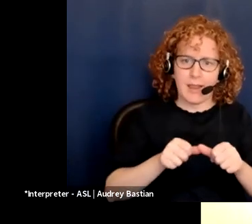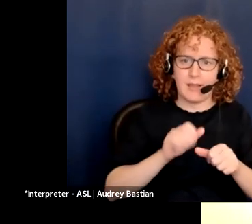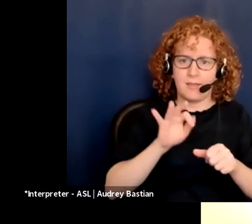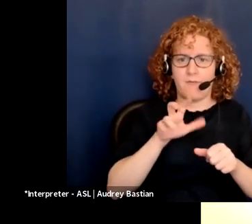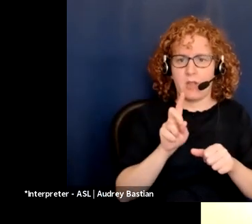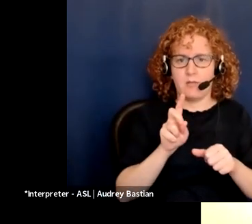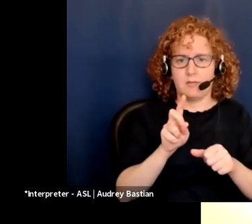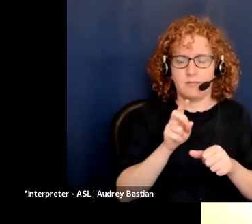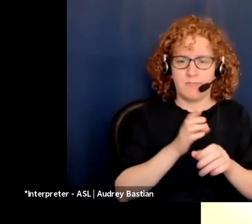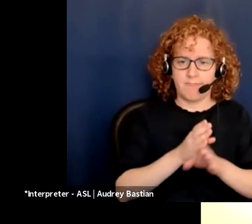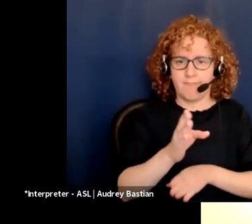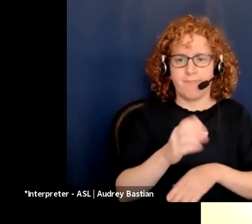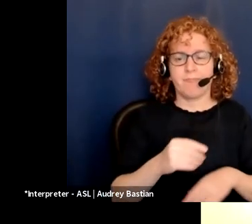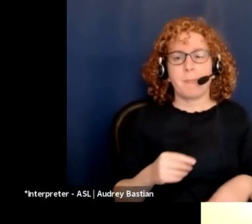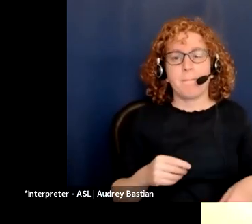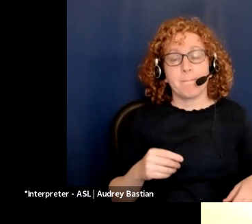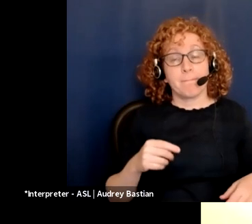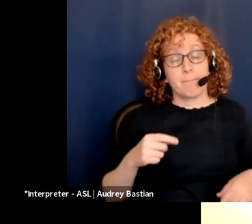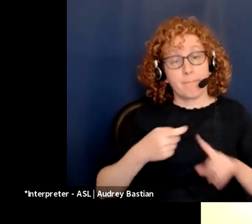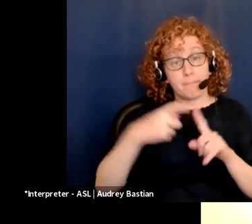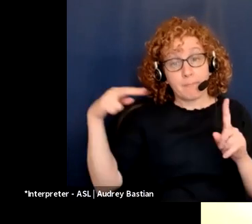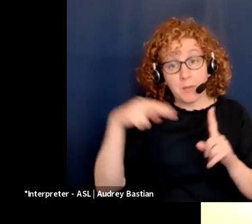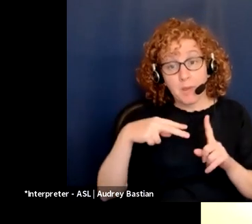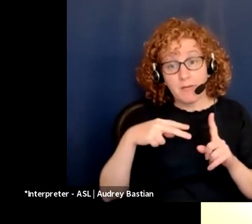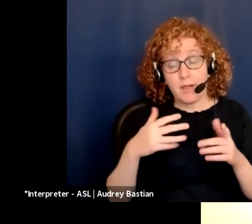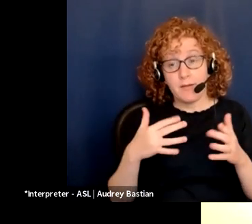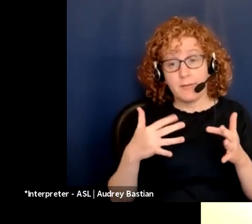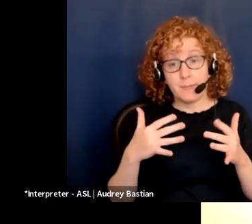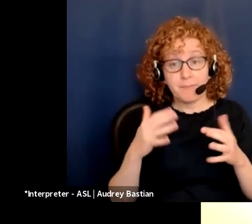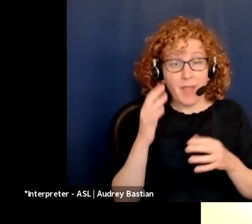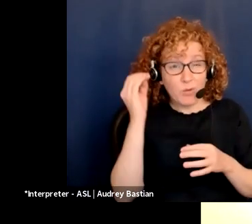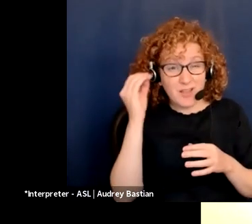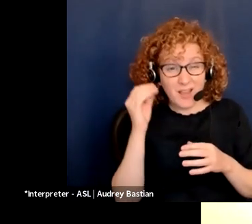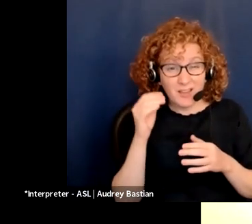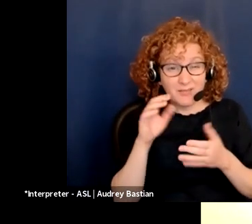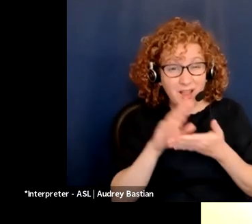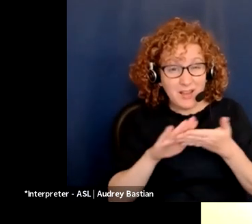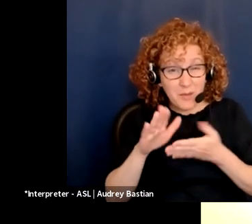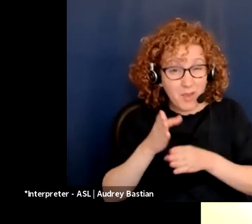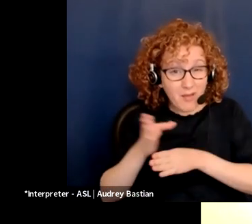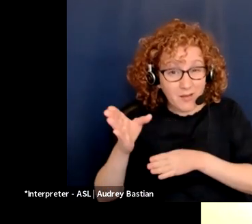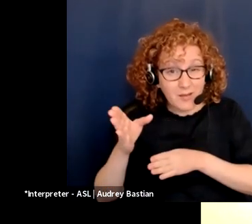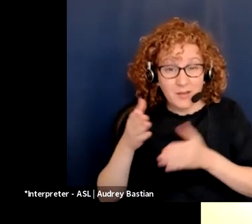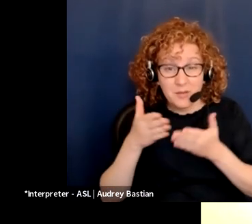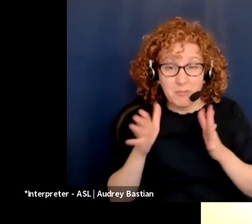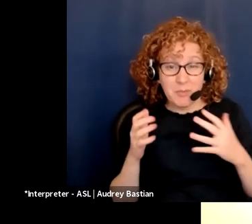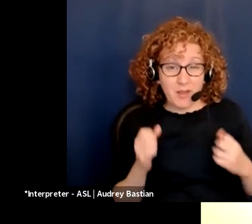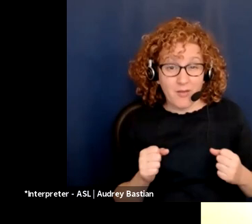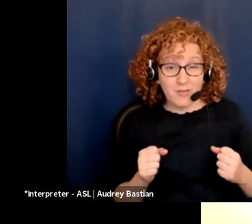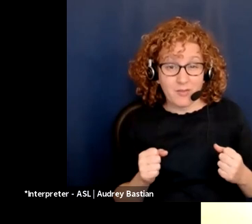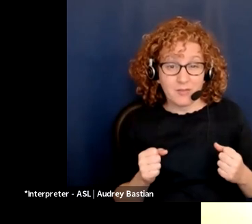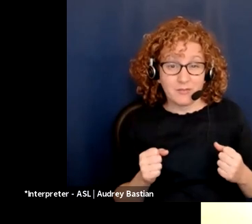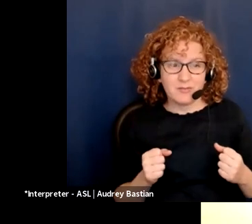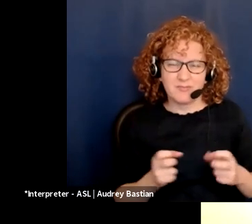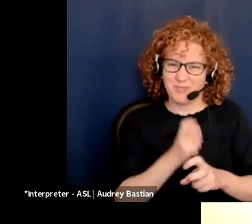I think from the perspective of like outside academia, public health, like